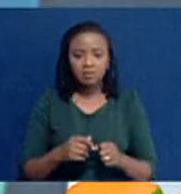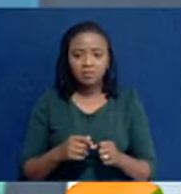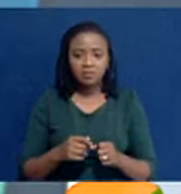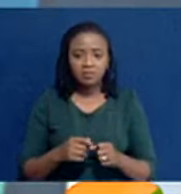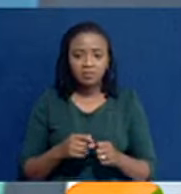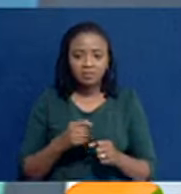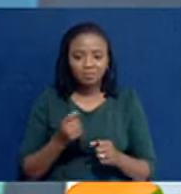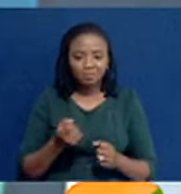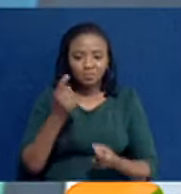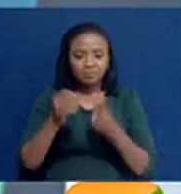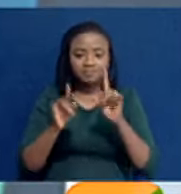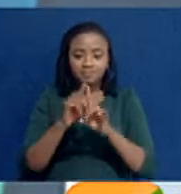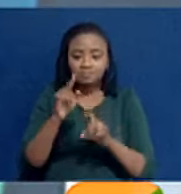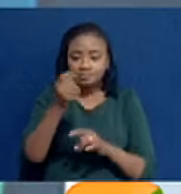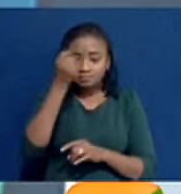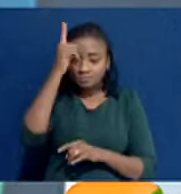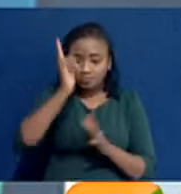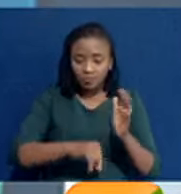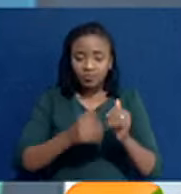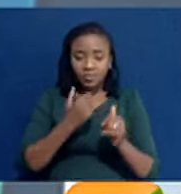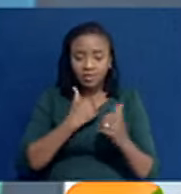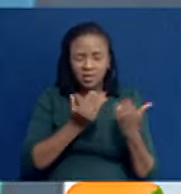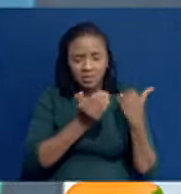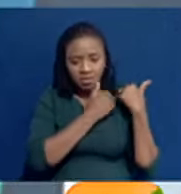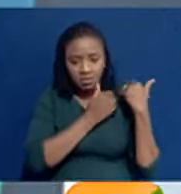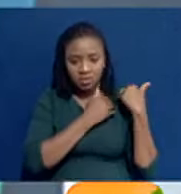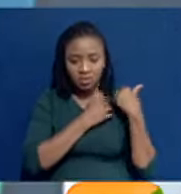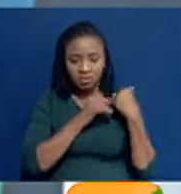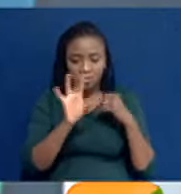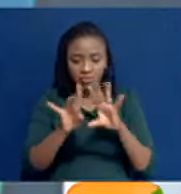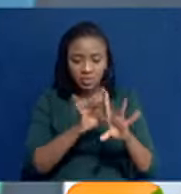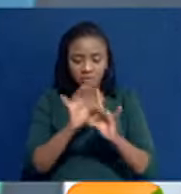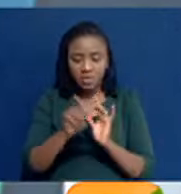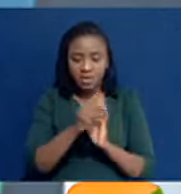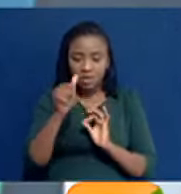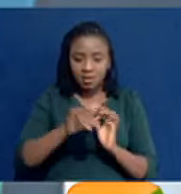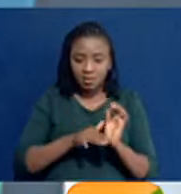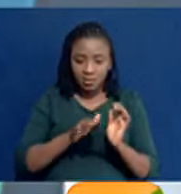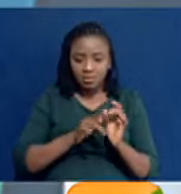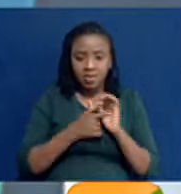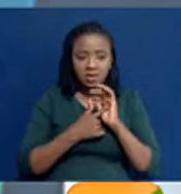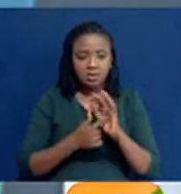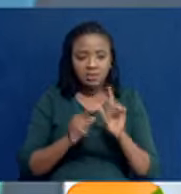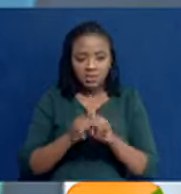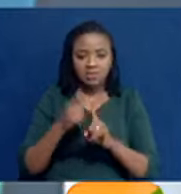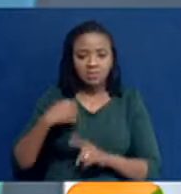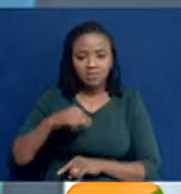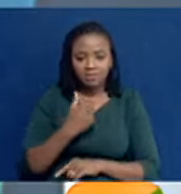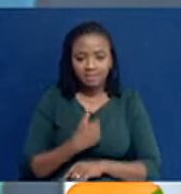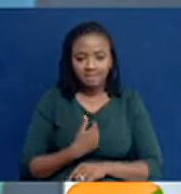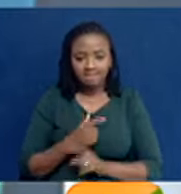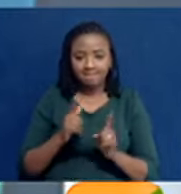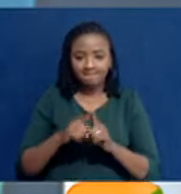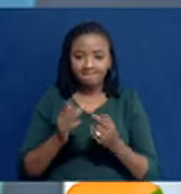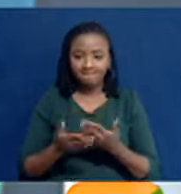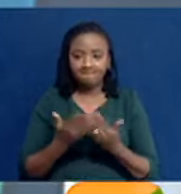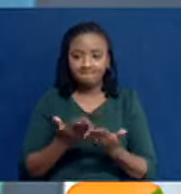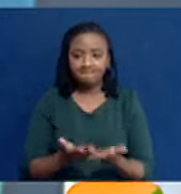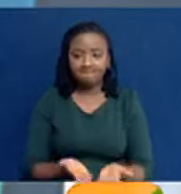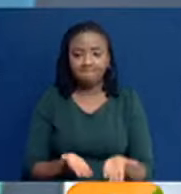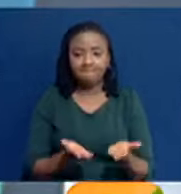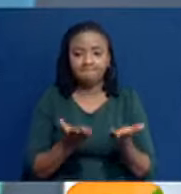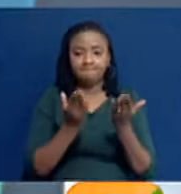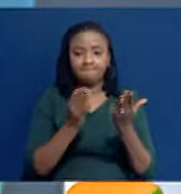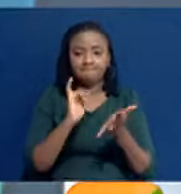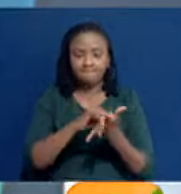have a role to pick the other women and like we have done, and bring them up. That's how